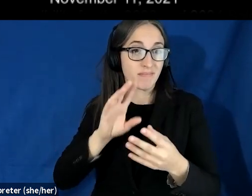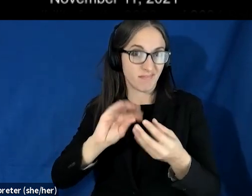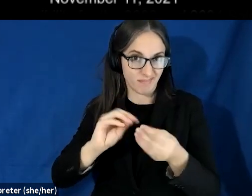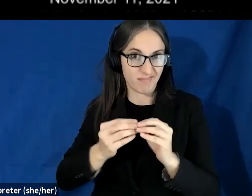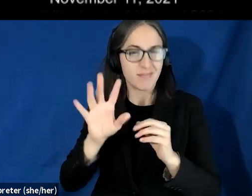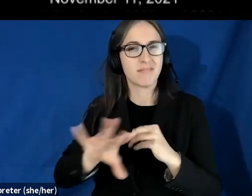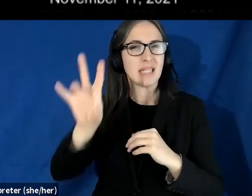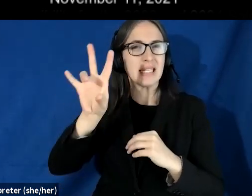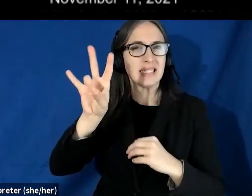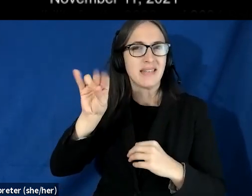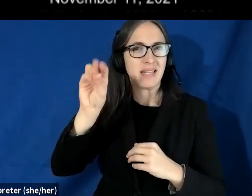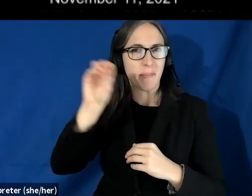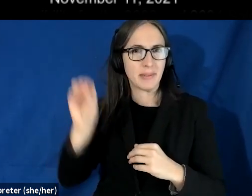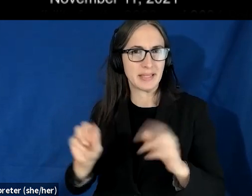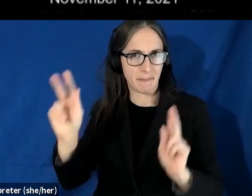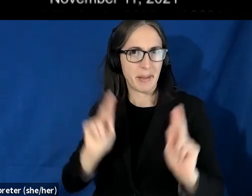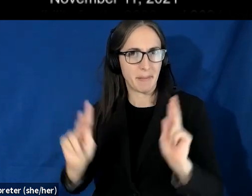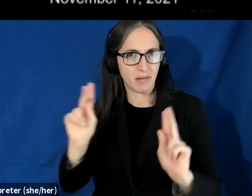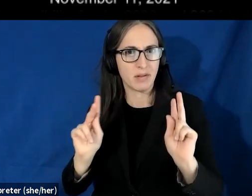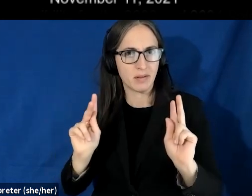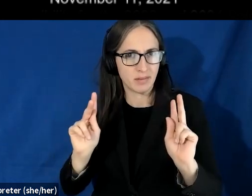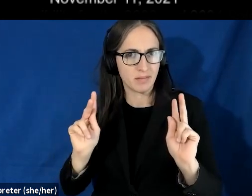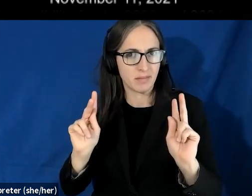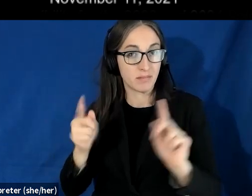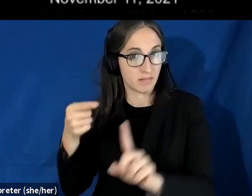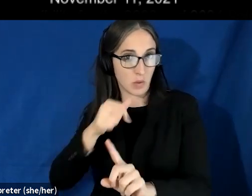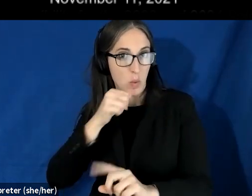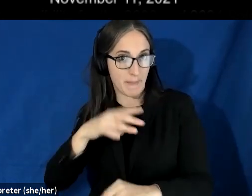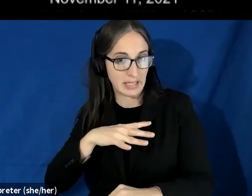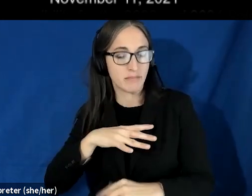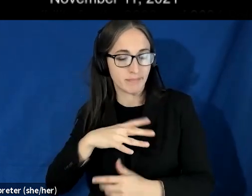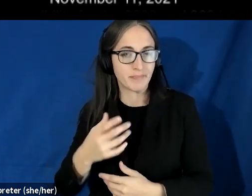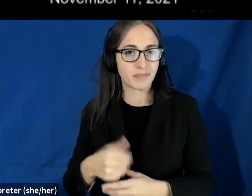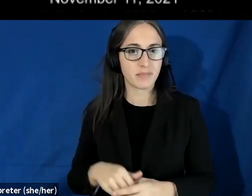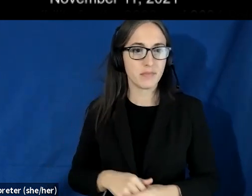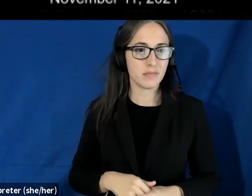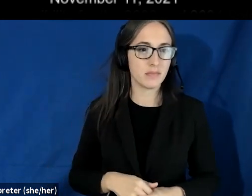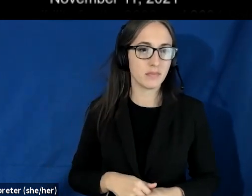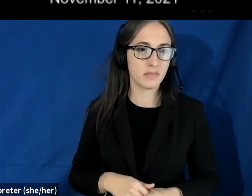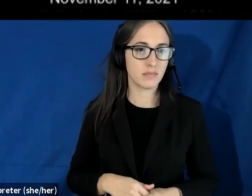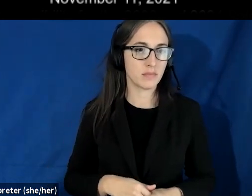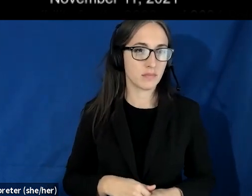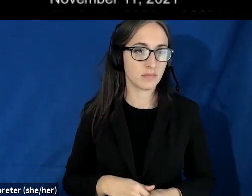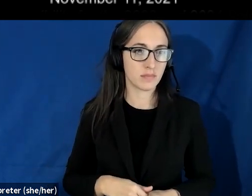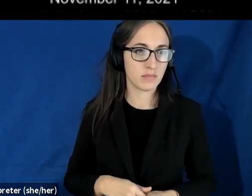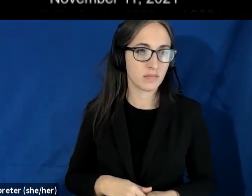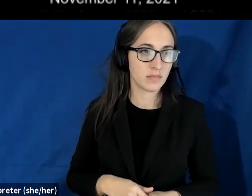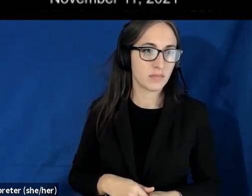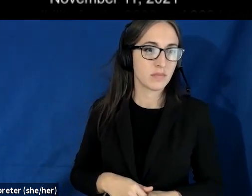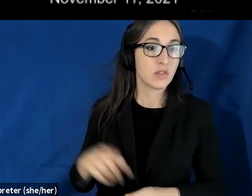70% of people, women, and in engineering, 25% of students are